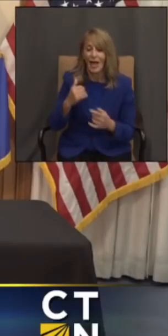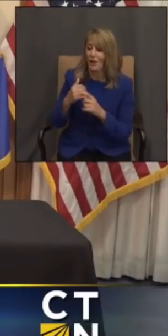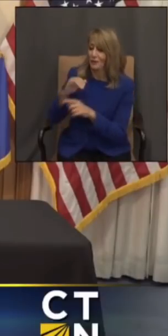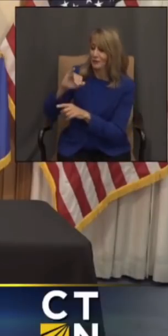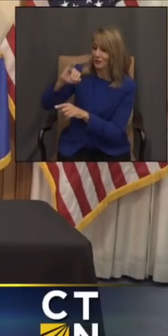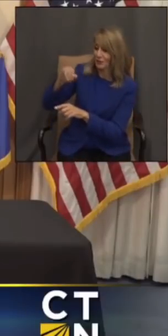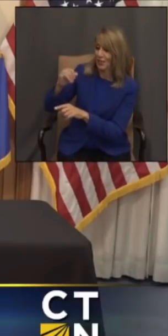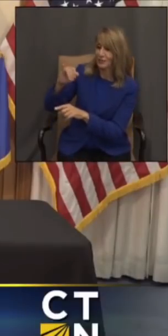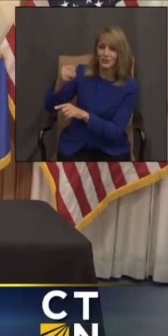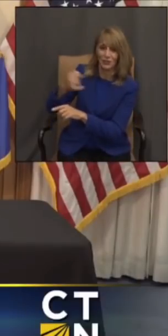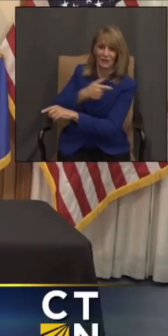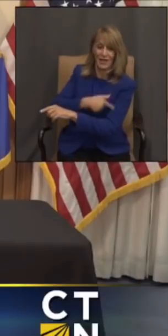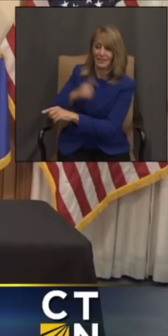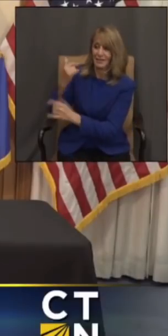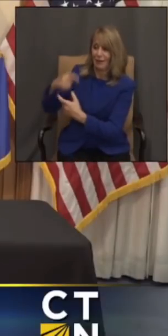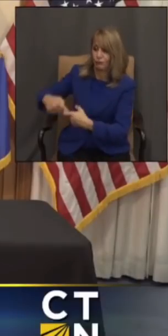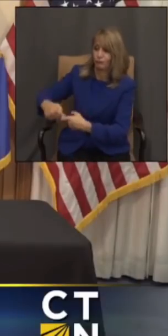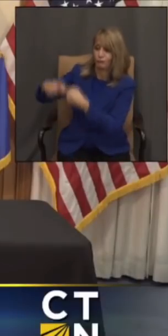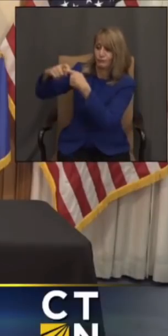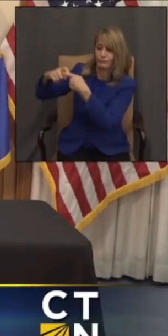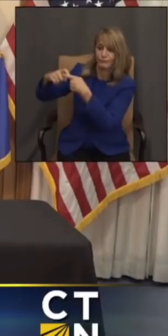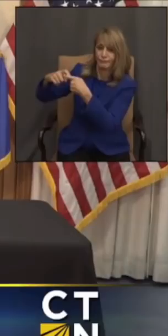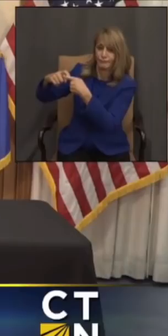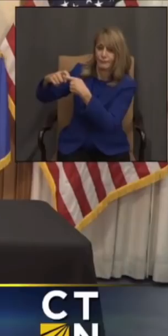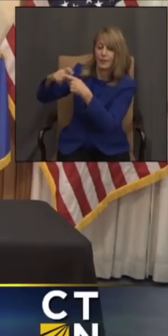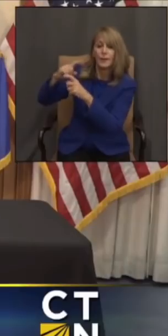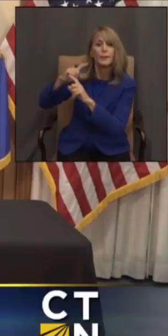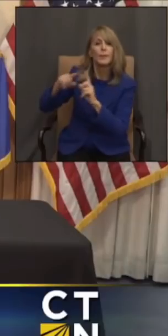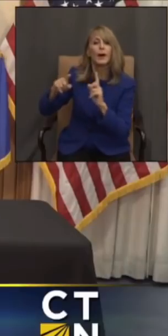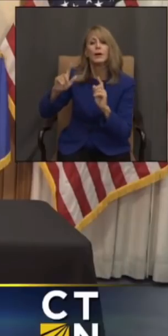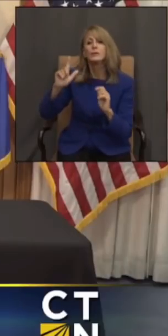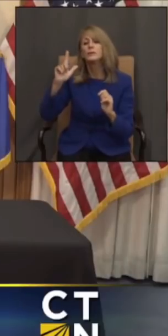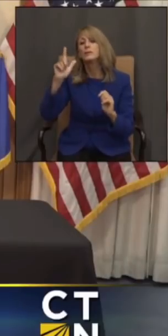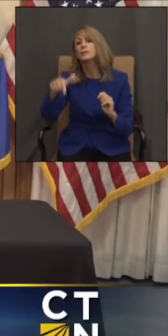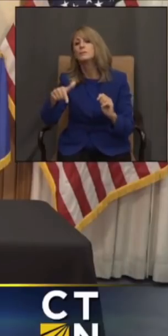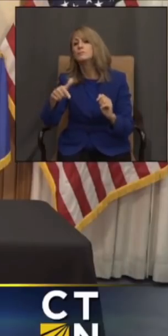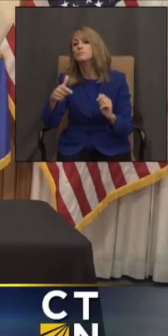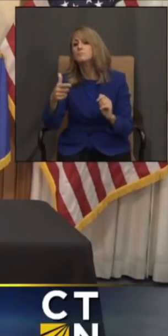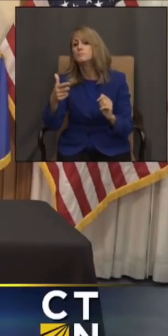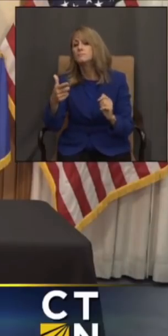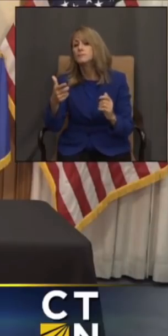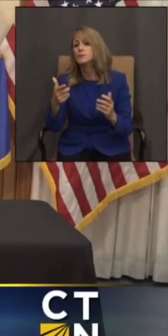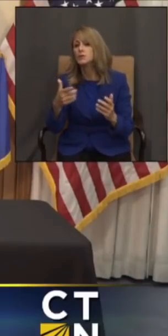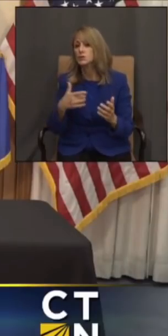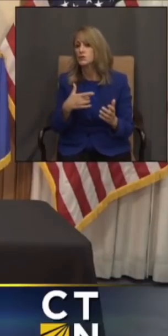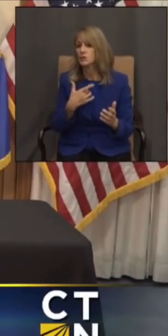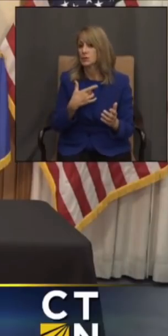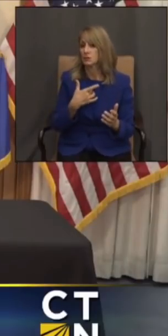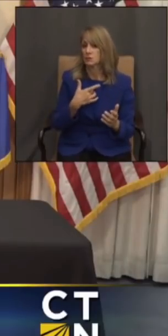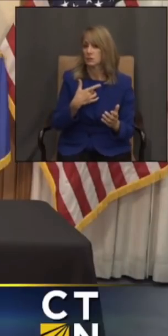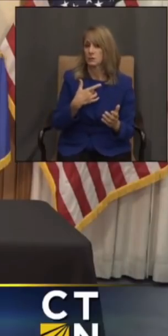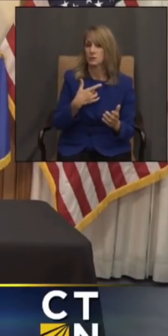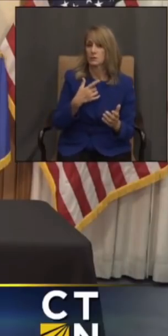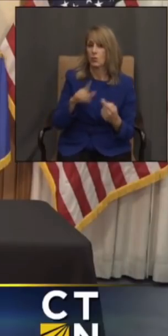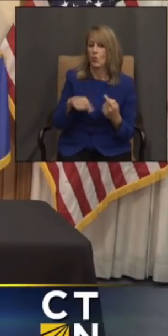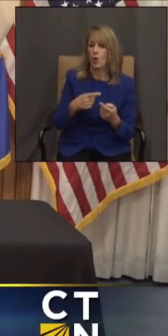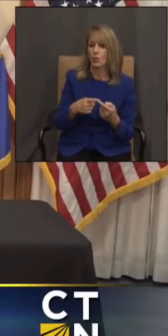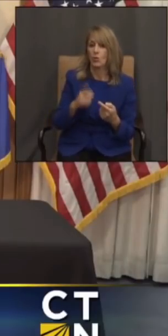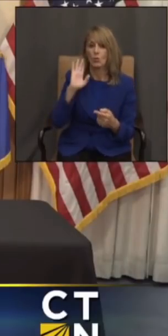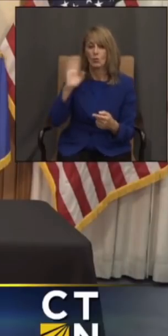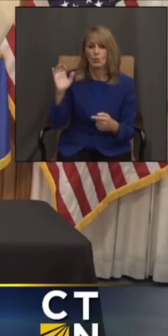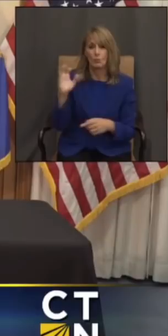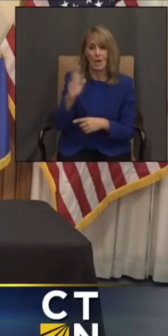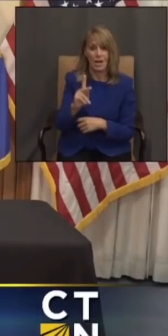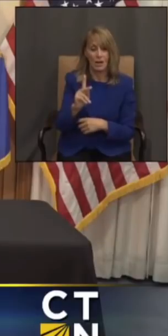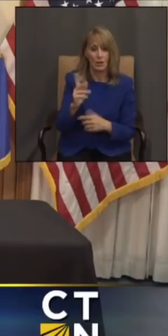is affecting vaccine hesitancy, but going forward, what would be an indicator to you that would be happening? Would it be